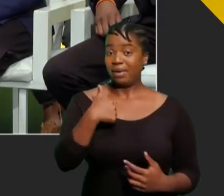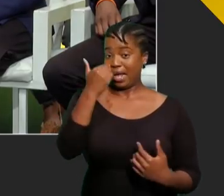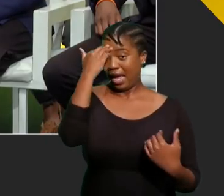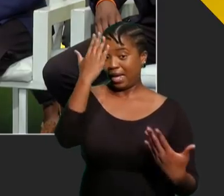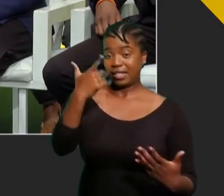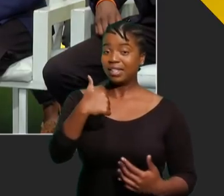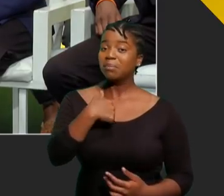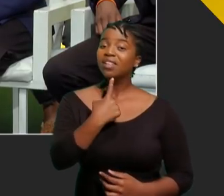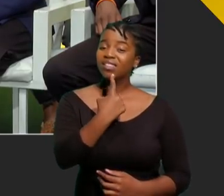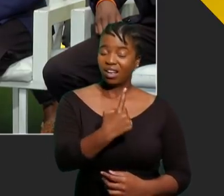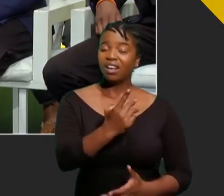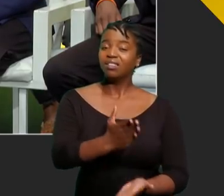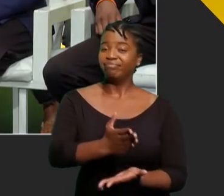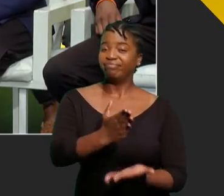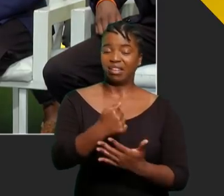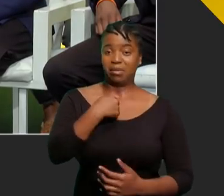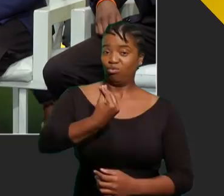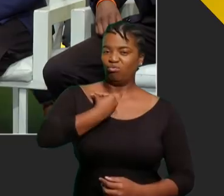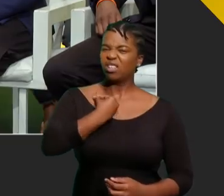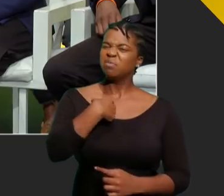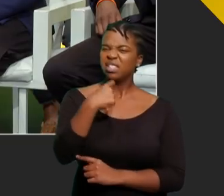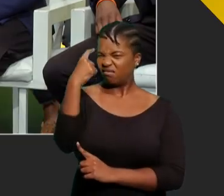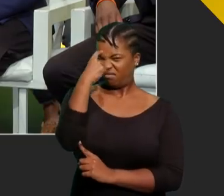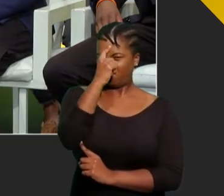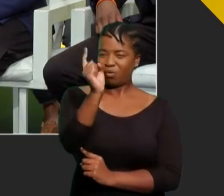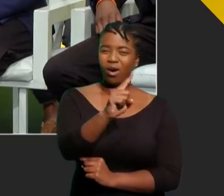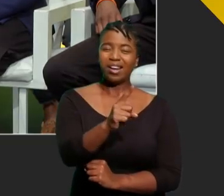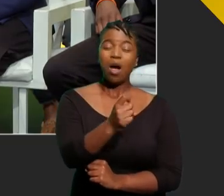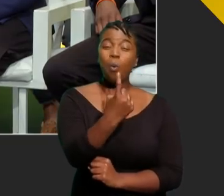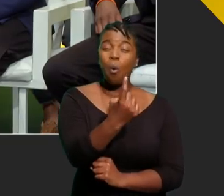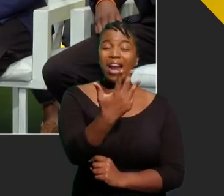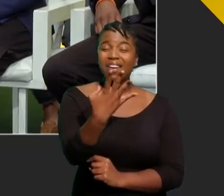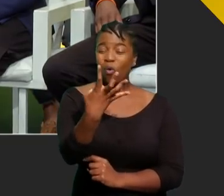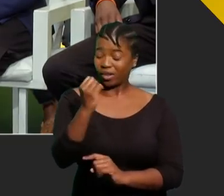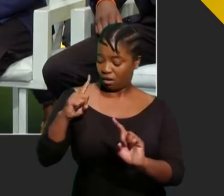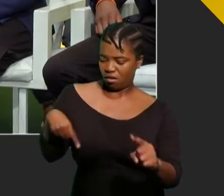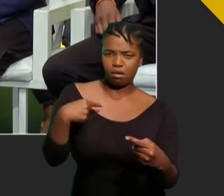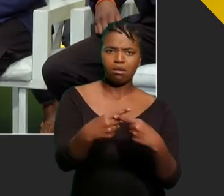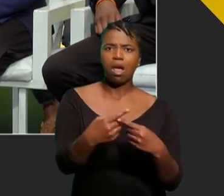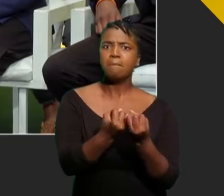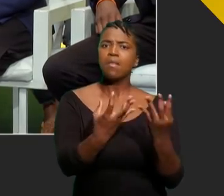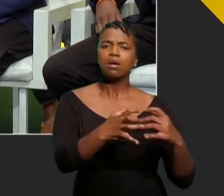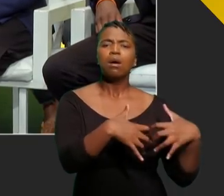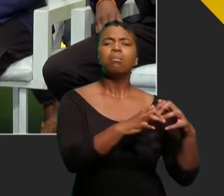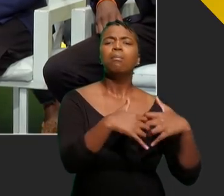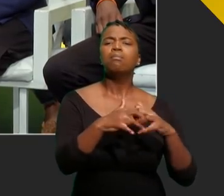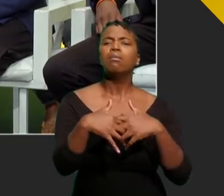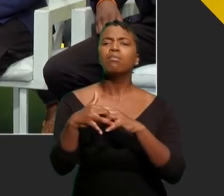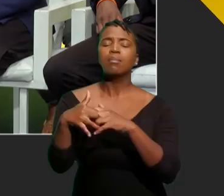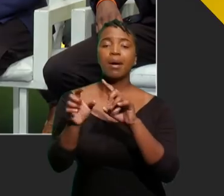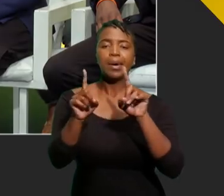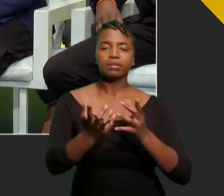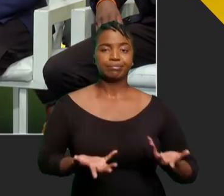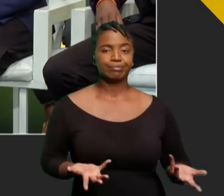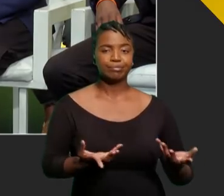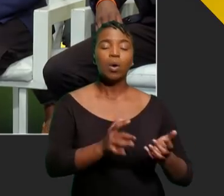mina ngakutshela mina ukuthi into engiyibona njengomuntu omusha ukuthi we've been doing this since 1940 mina ngihambile so many commissions have been sitting but still no one has been